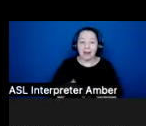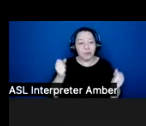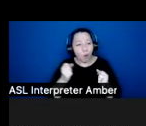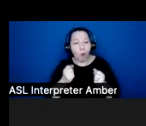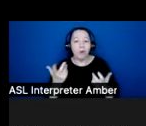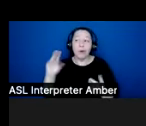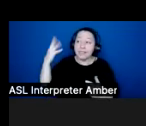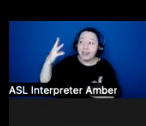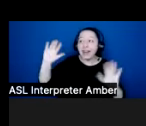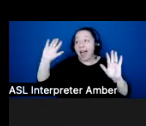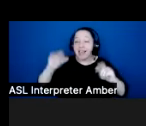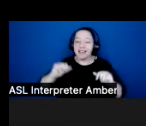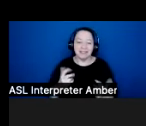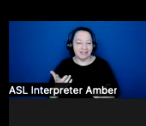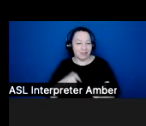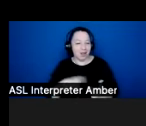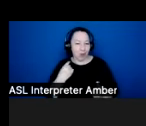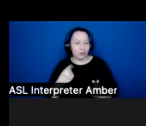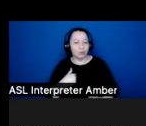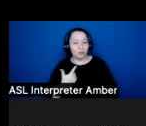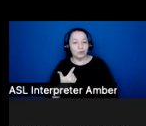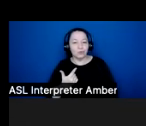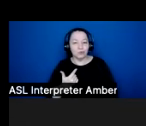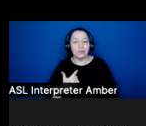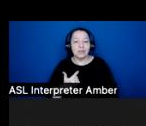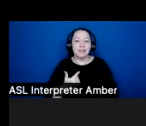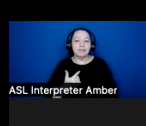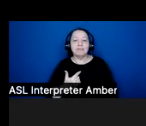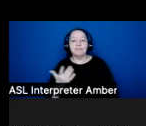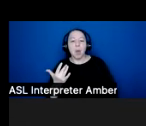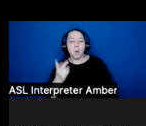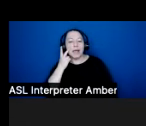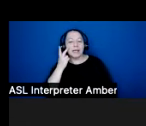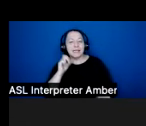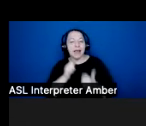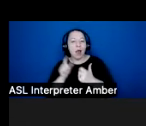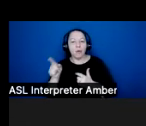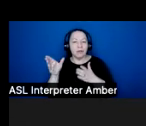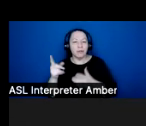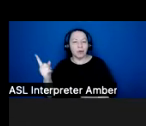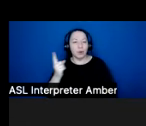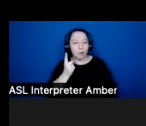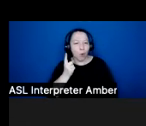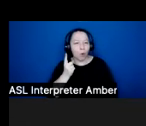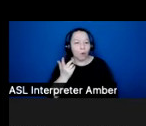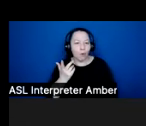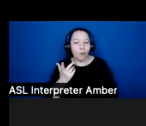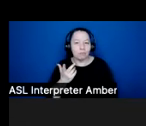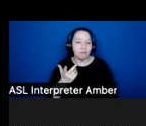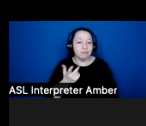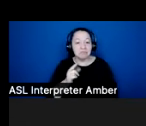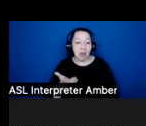the sun's shining. And that's what I do. And I wait, see how they approach me if they or I just say